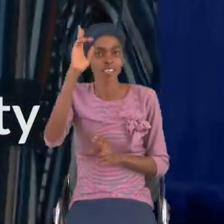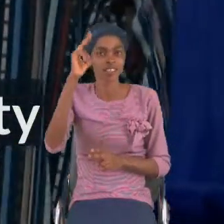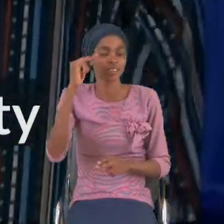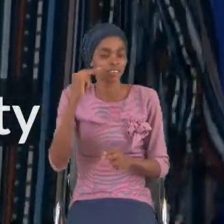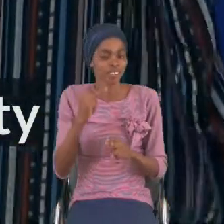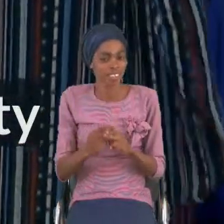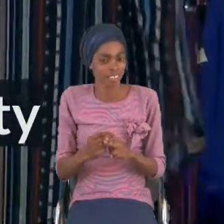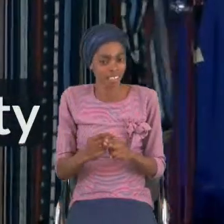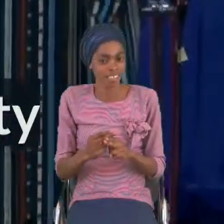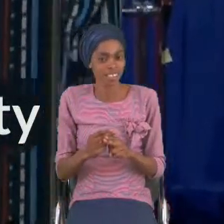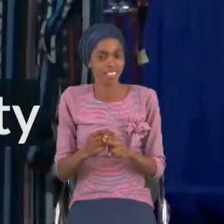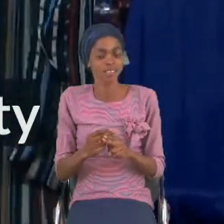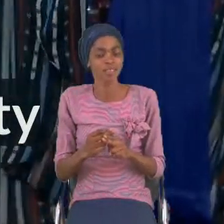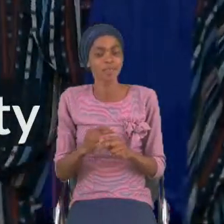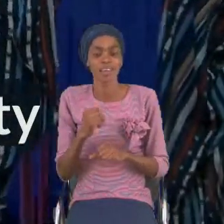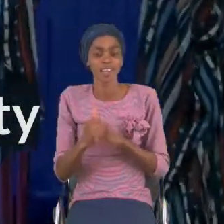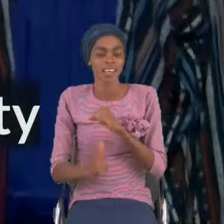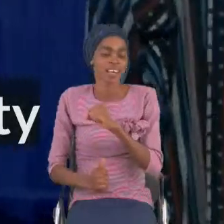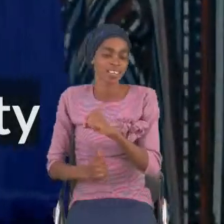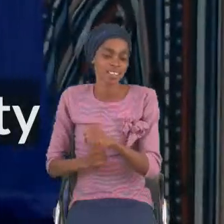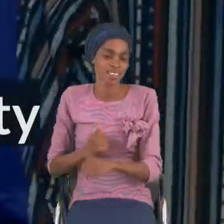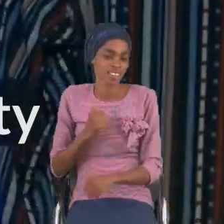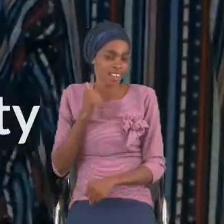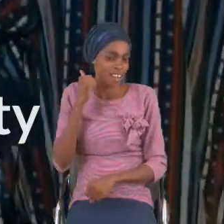by your name,